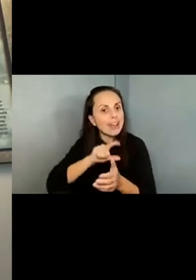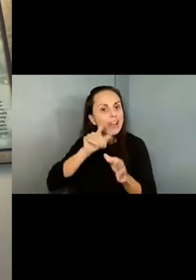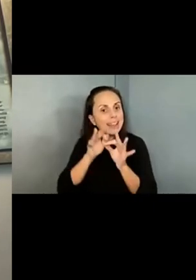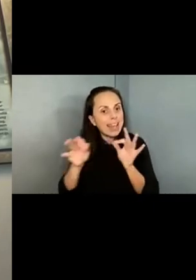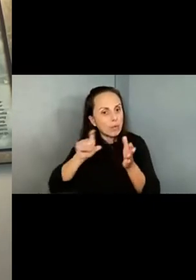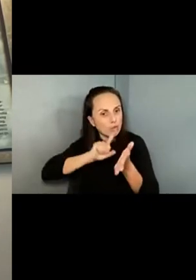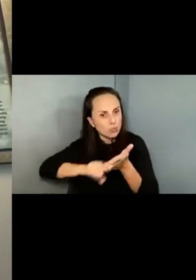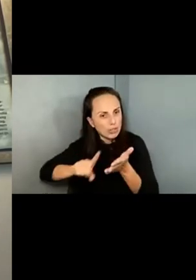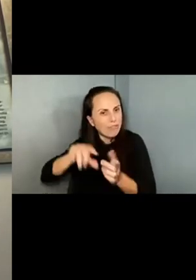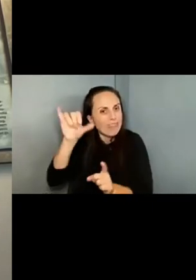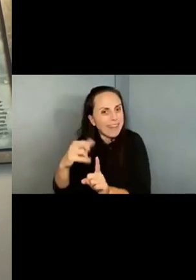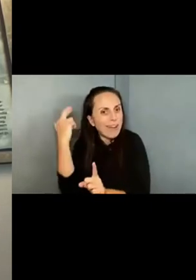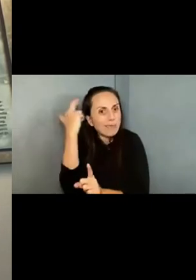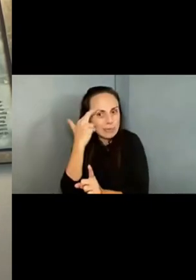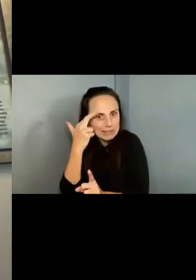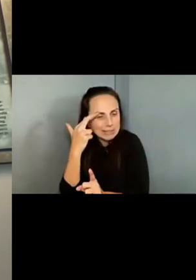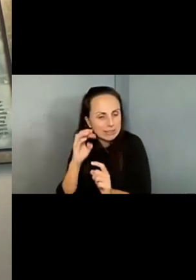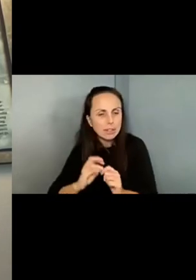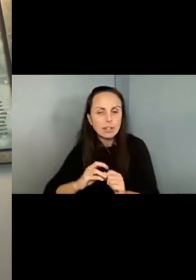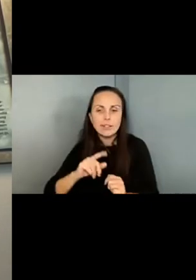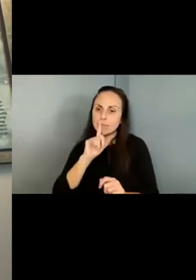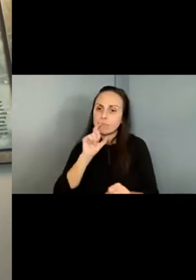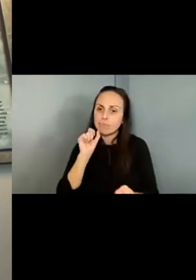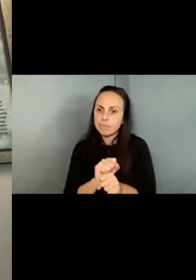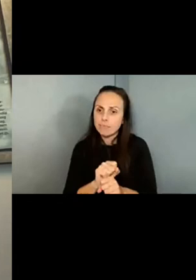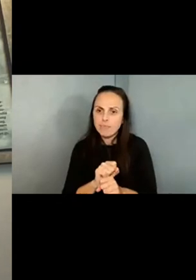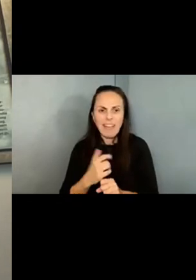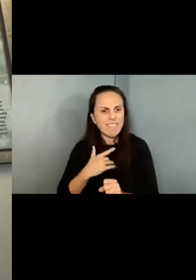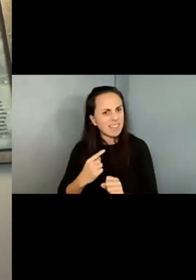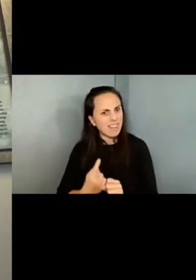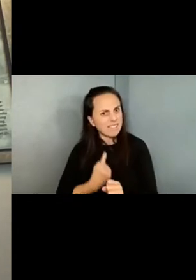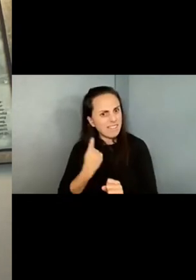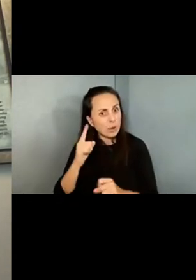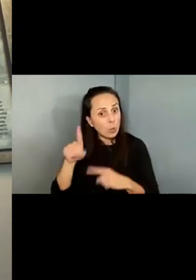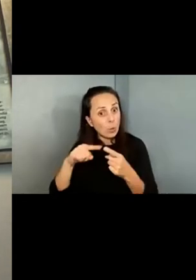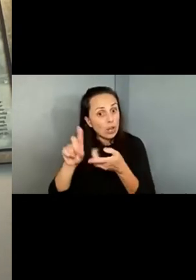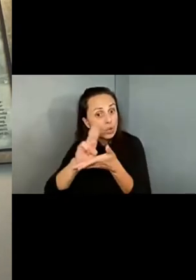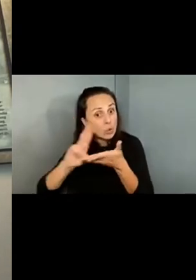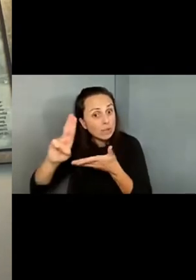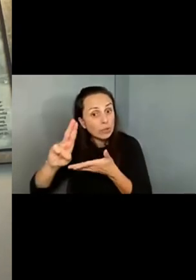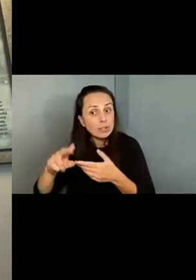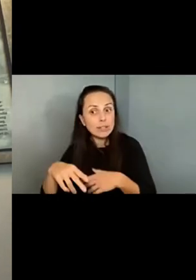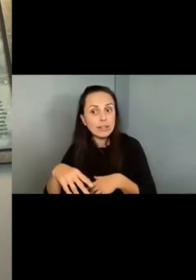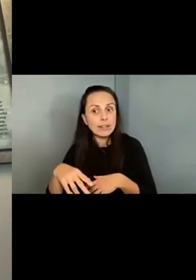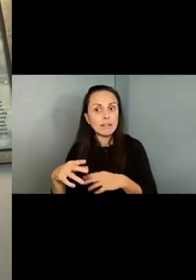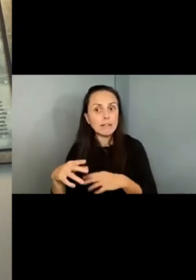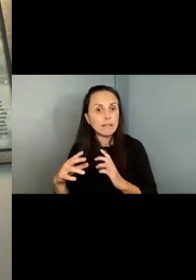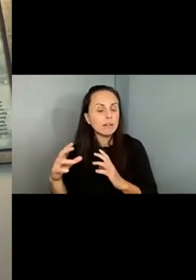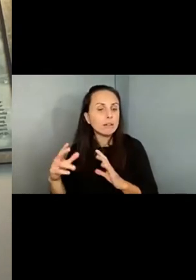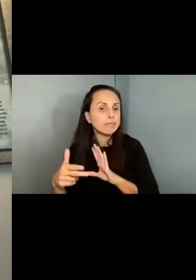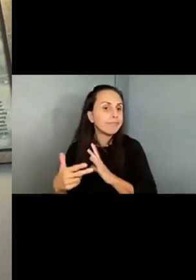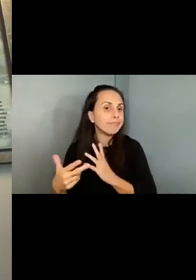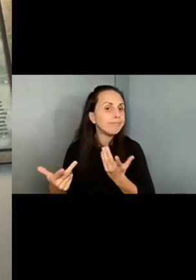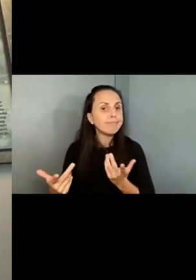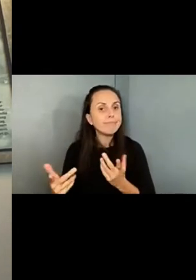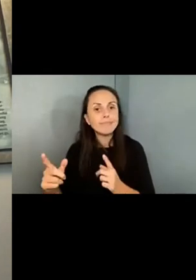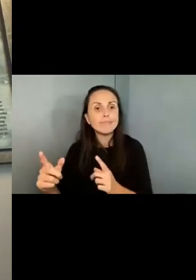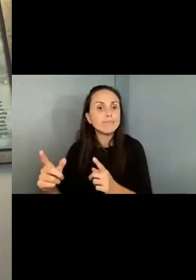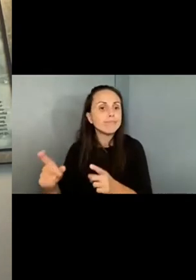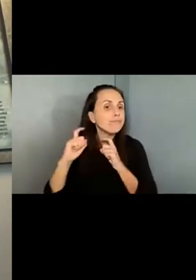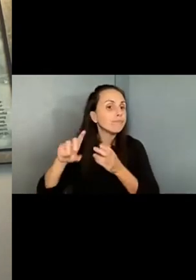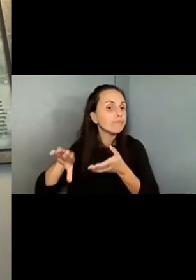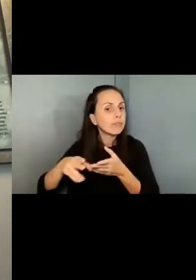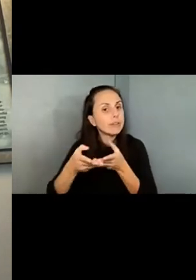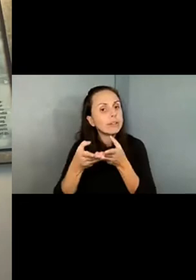this reason. So it is a particular offense to me when universities grant a kind of preemptory blanket exemption